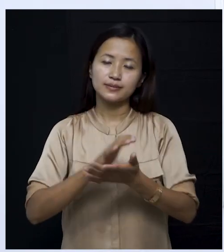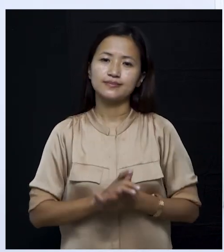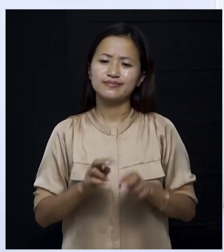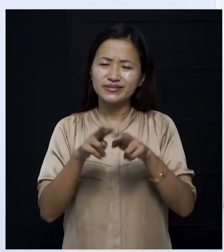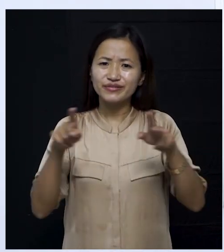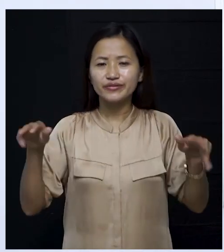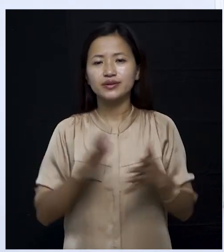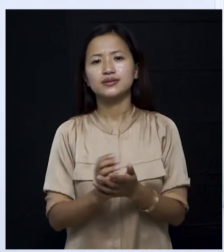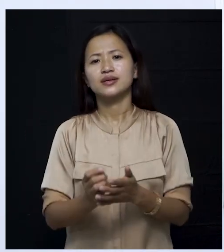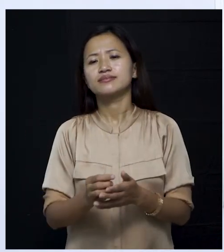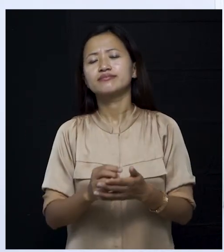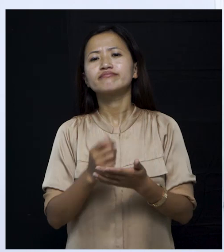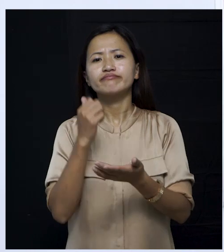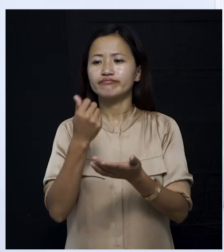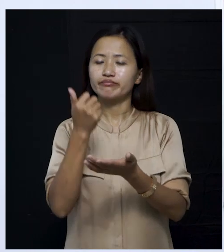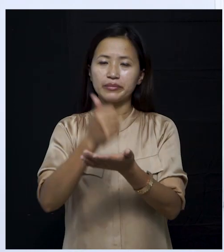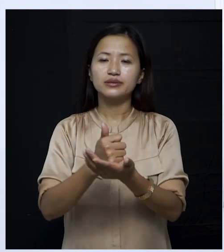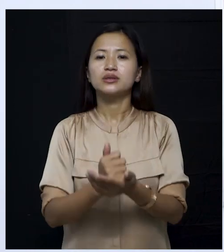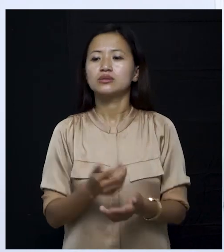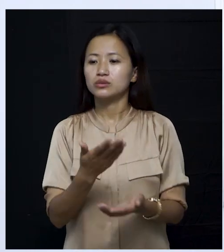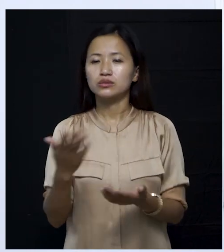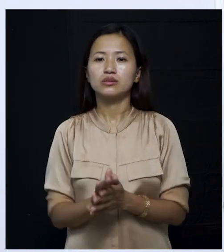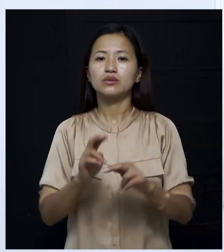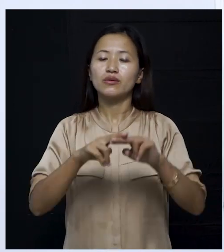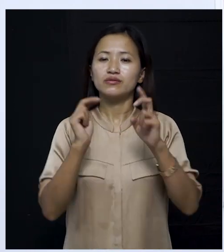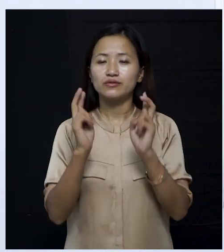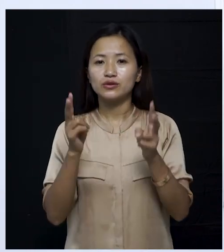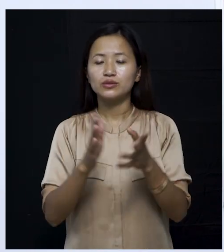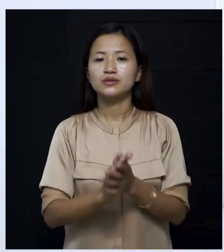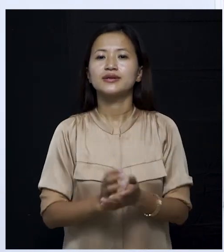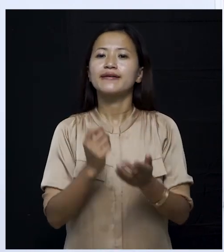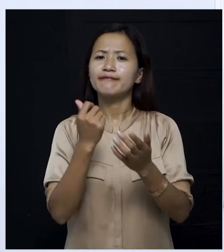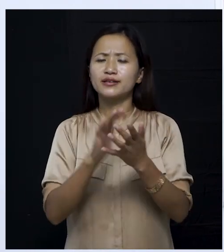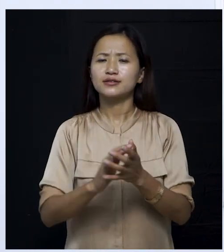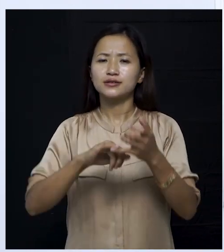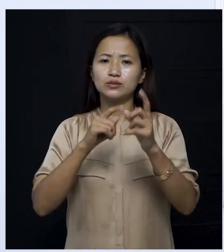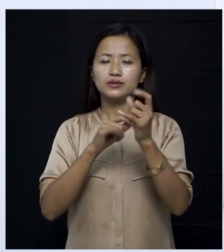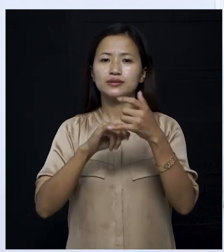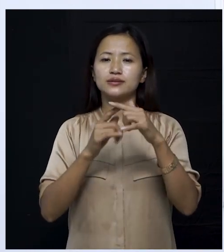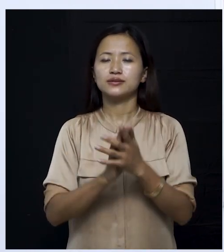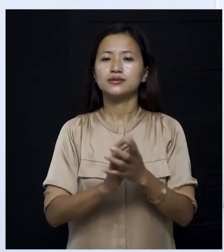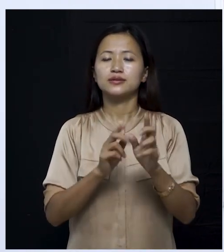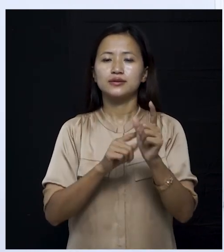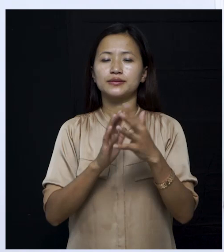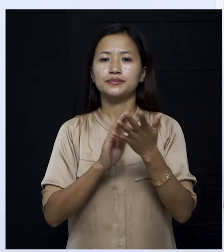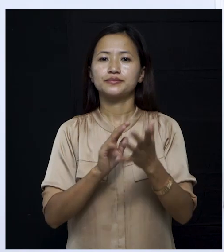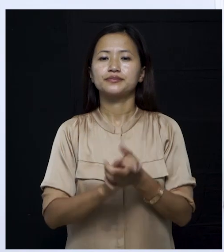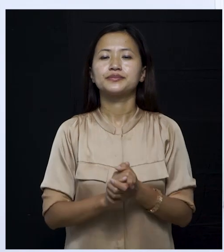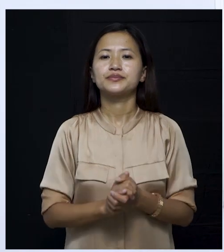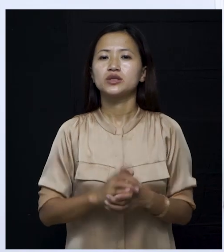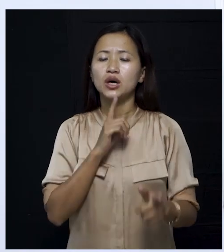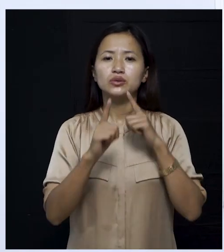different kinds of banks. Those are called as the formal financial system or institution. Because